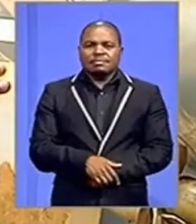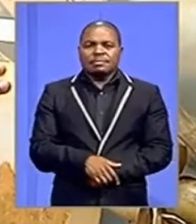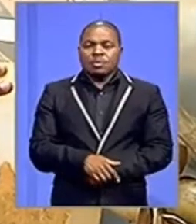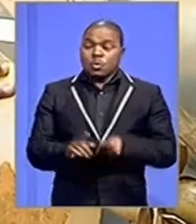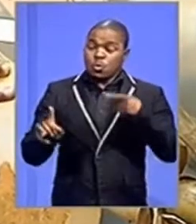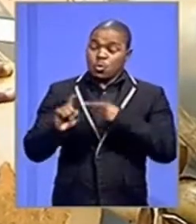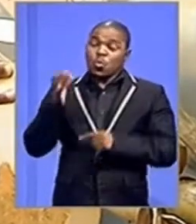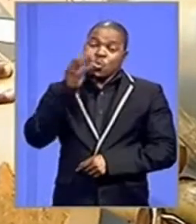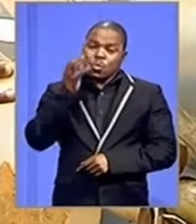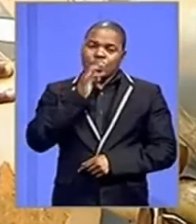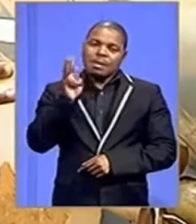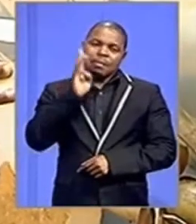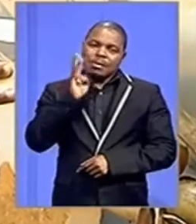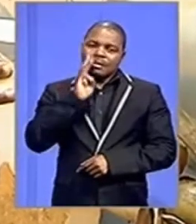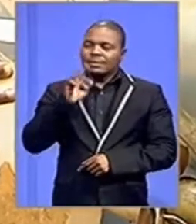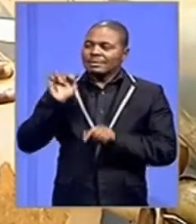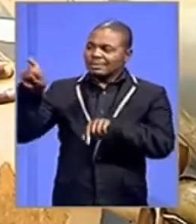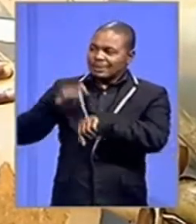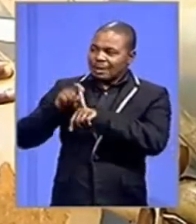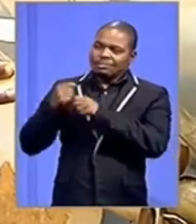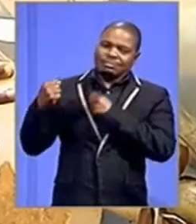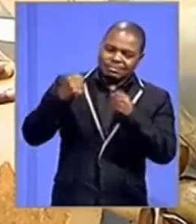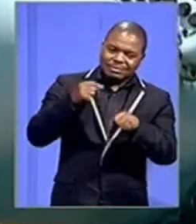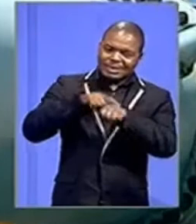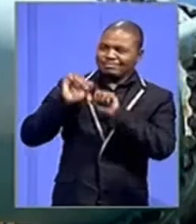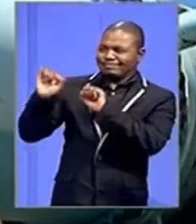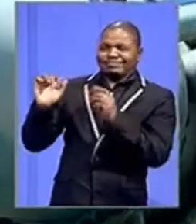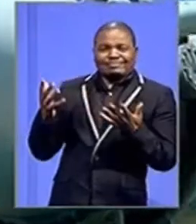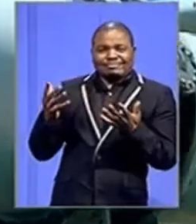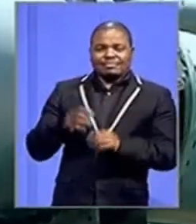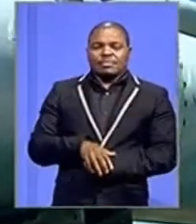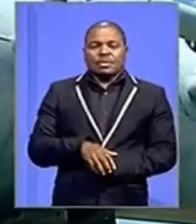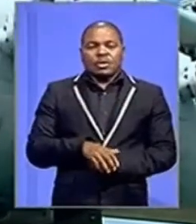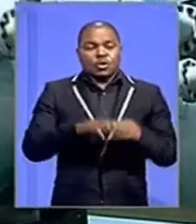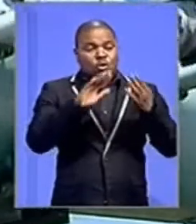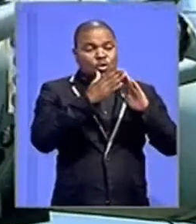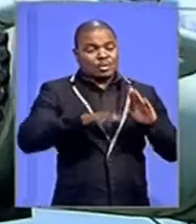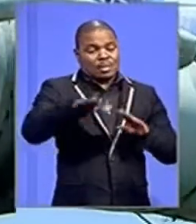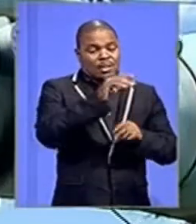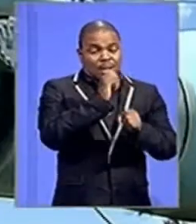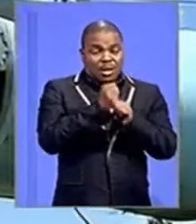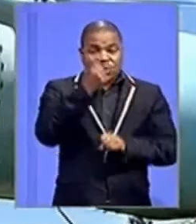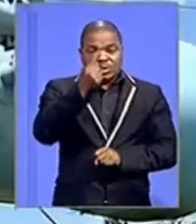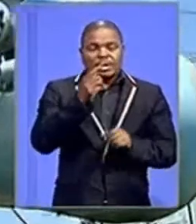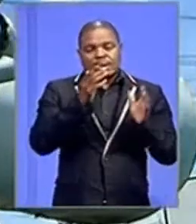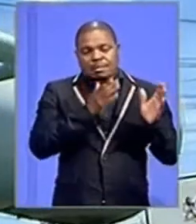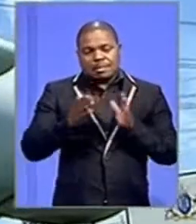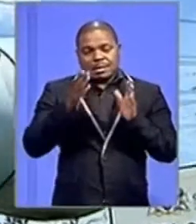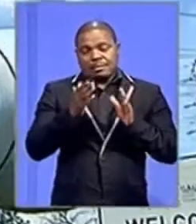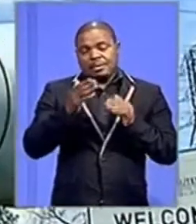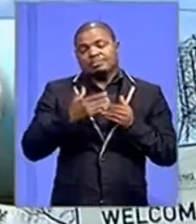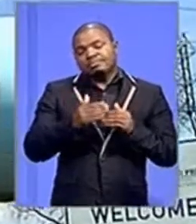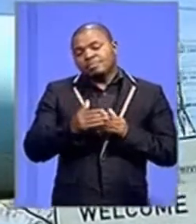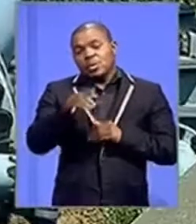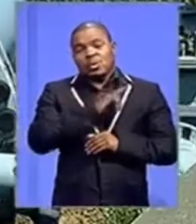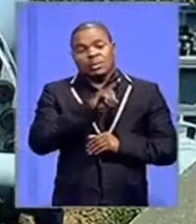yo a re metsi a tliswa ka nako ya bone go begwa fa baagi mono Gauteng ba itshiamisetsa maemo a jaana jaaka